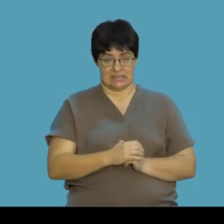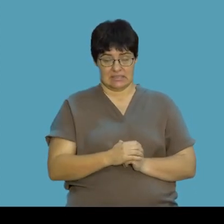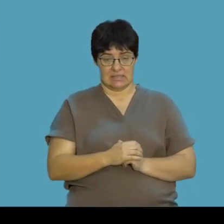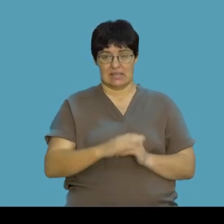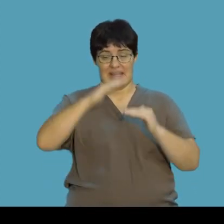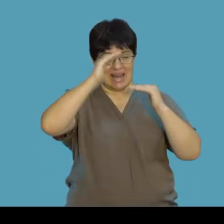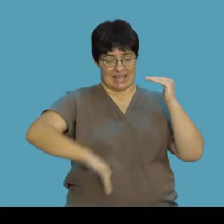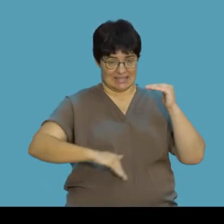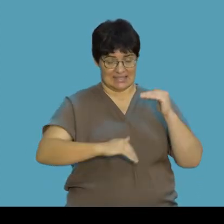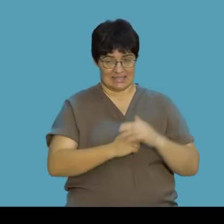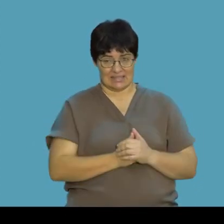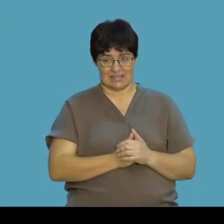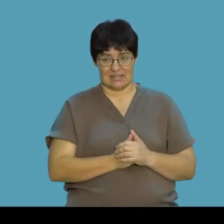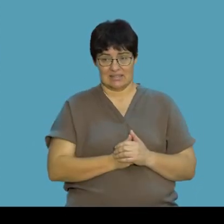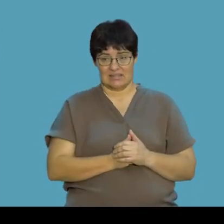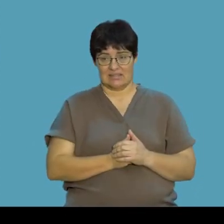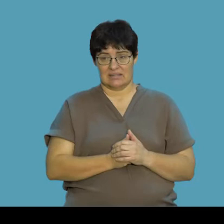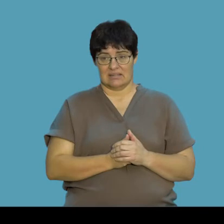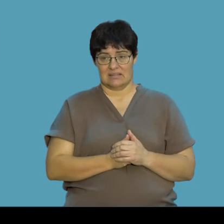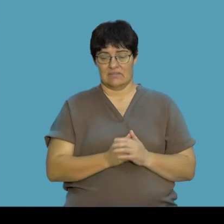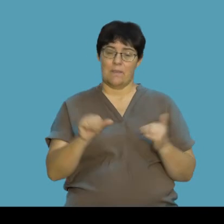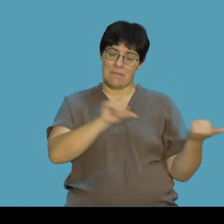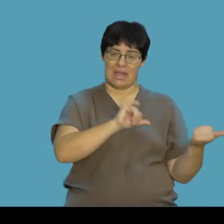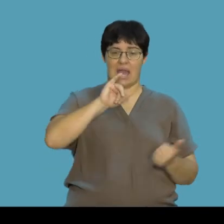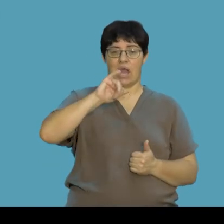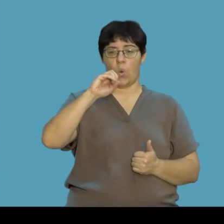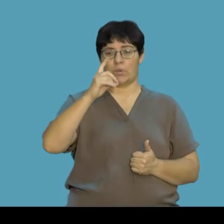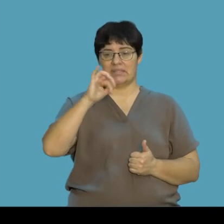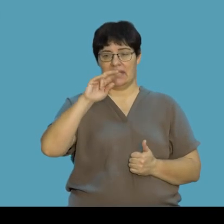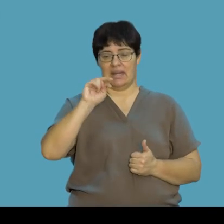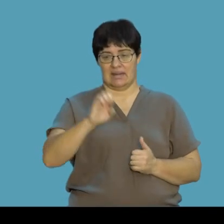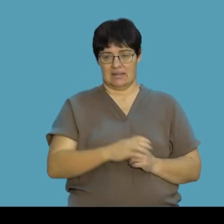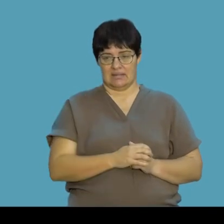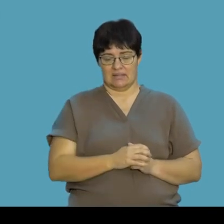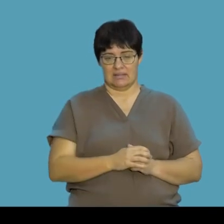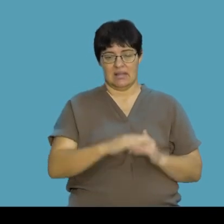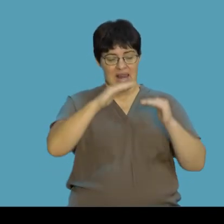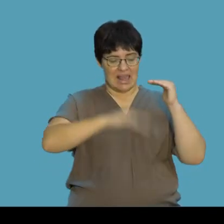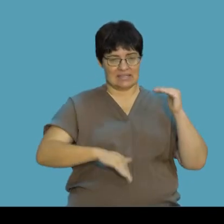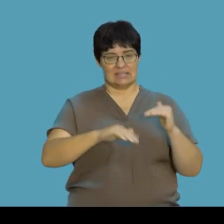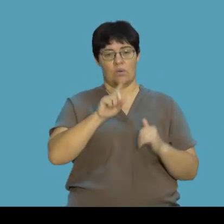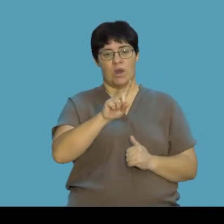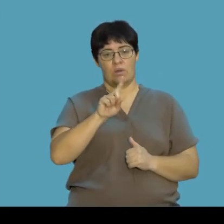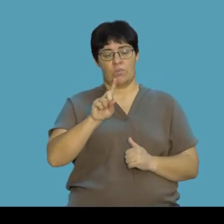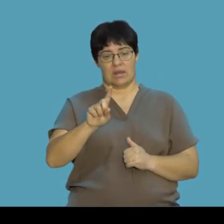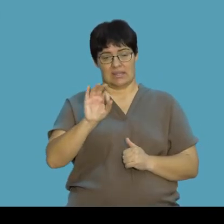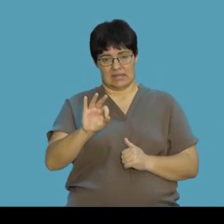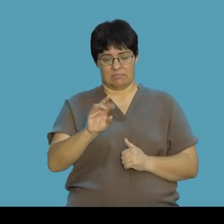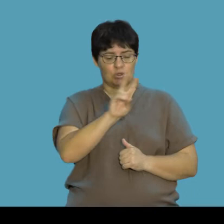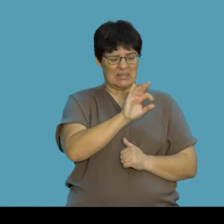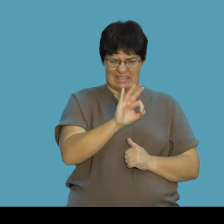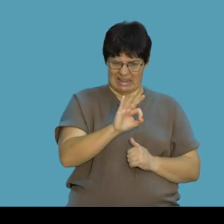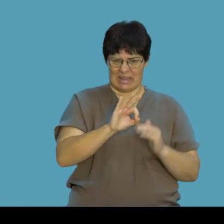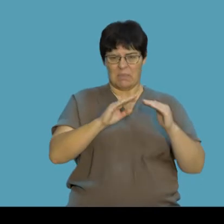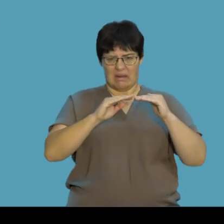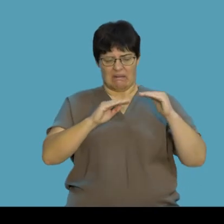less than, if we can go back to the iodine, okay, is less than 113, okay? So if it's less